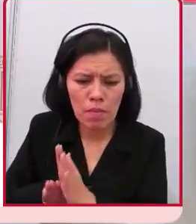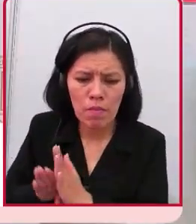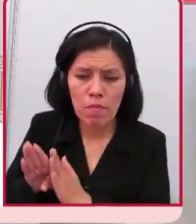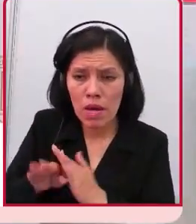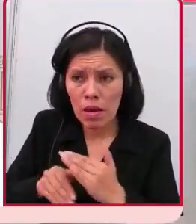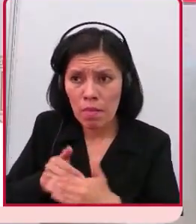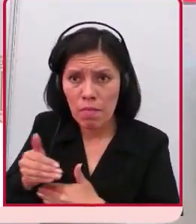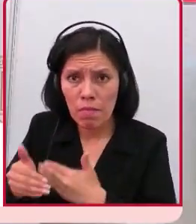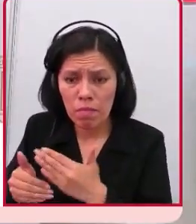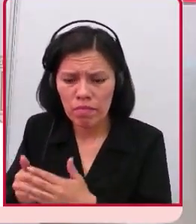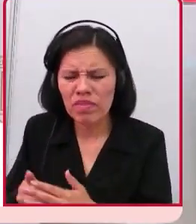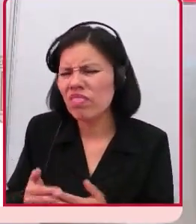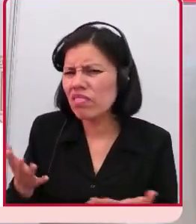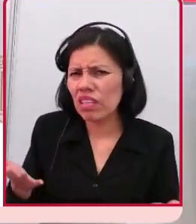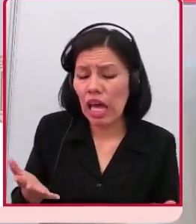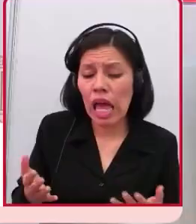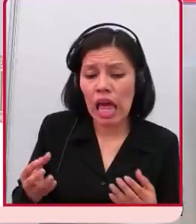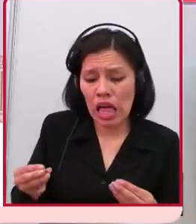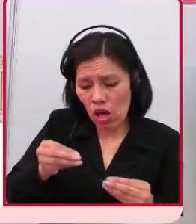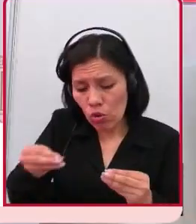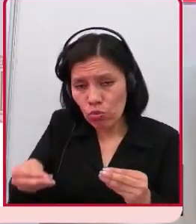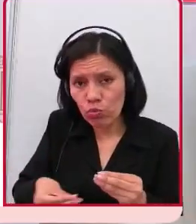been validated